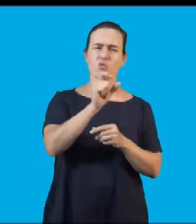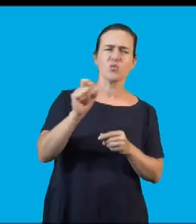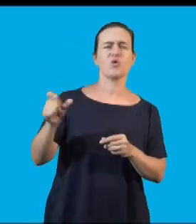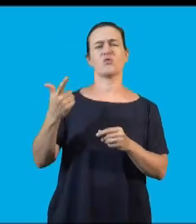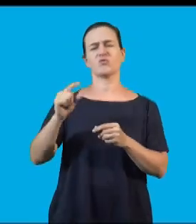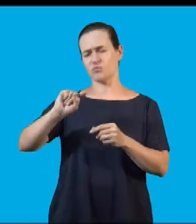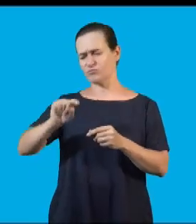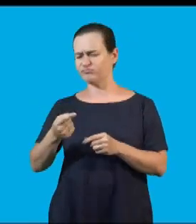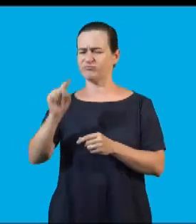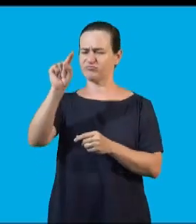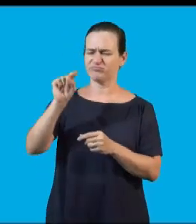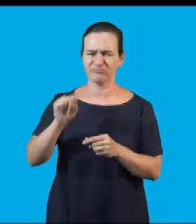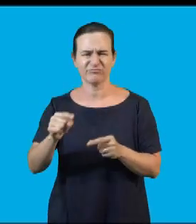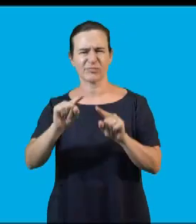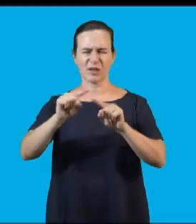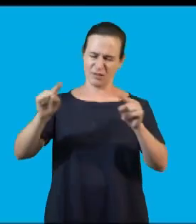course, punctuation.